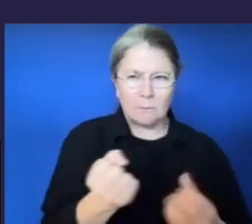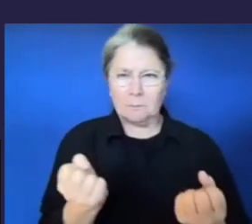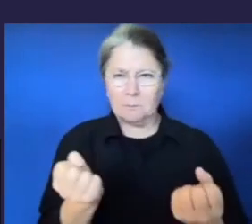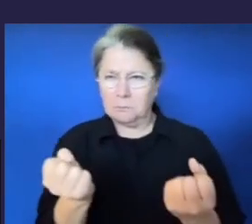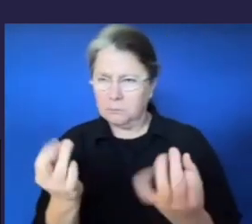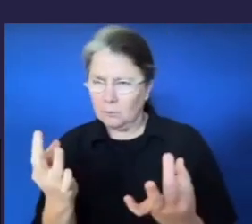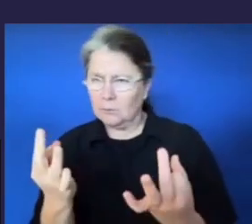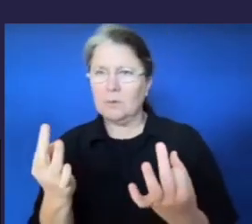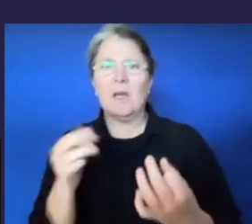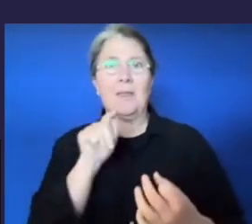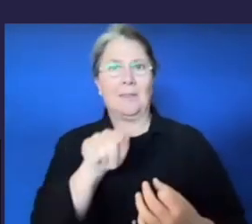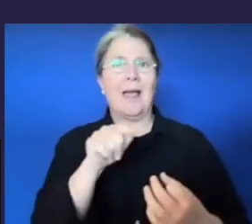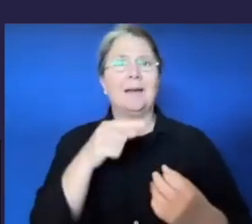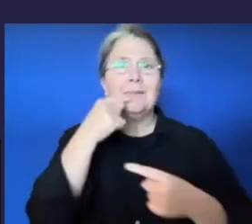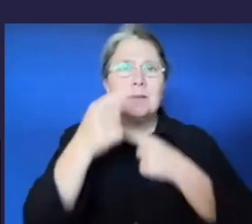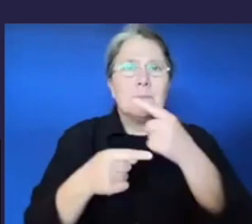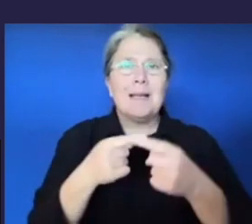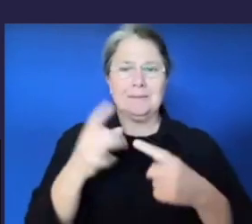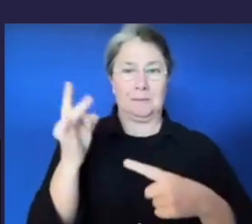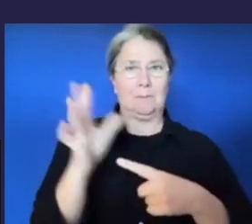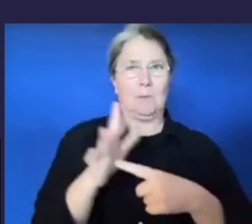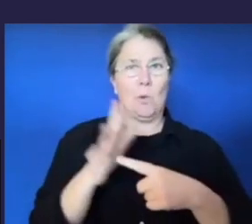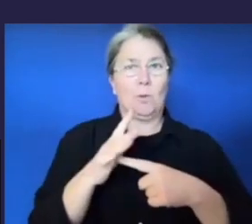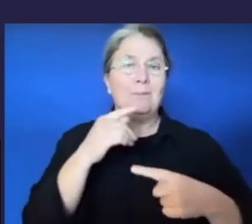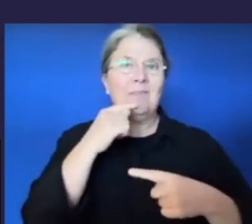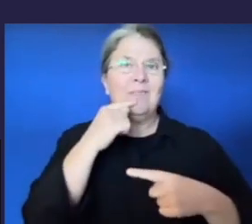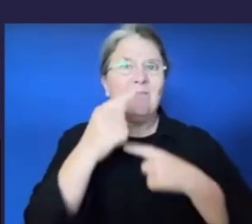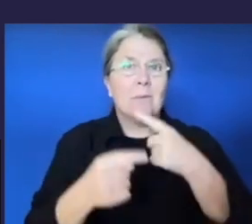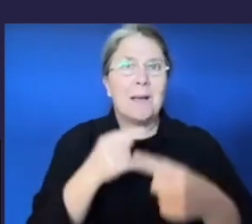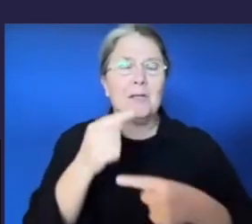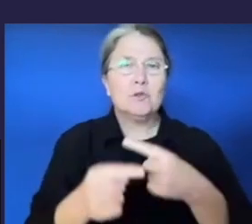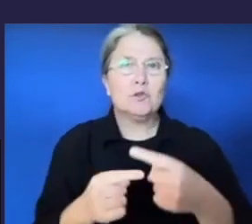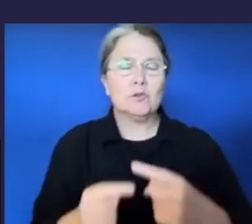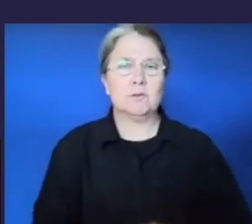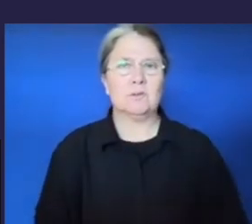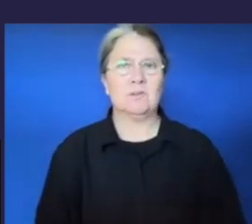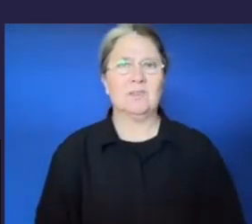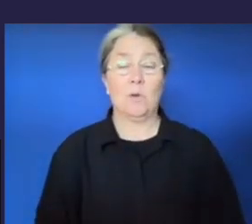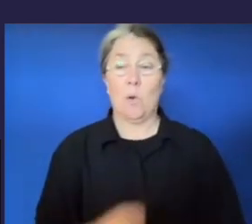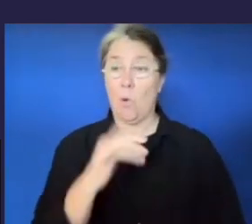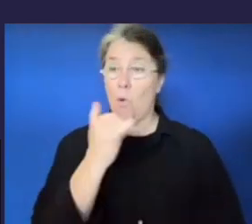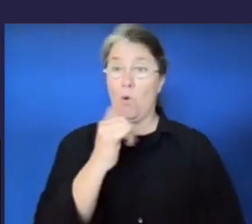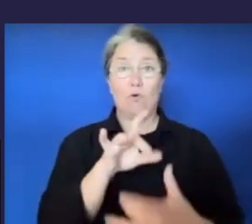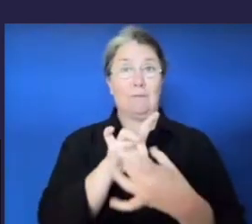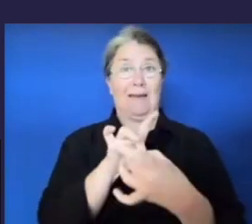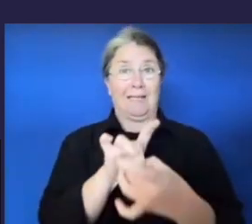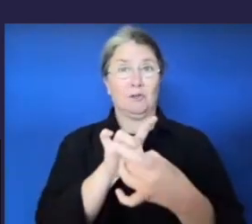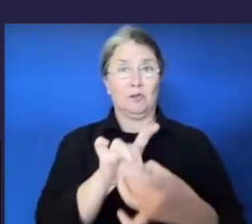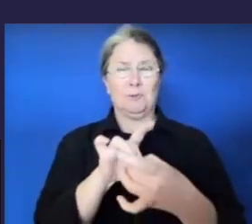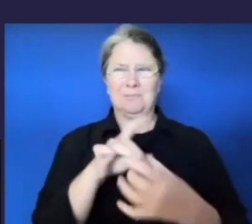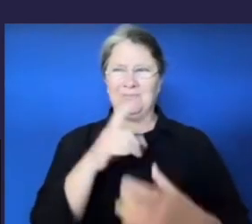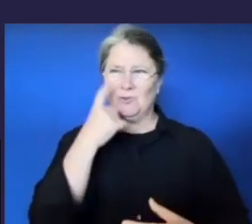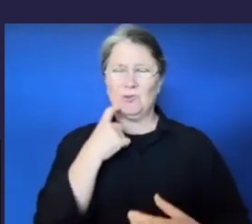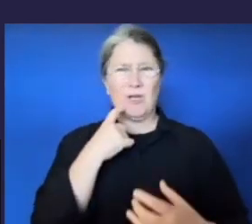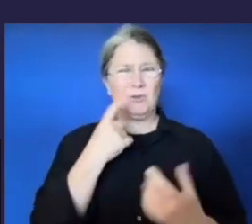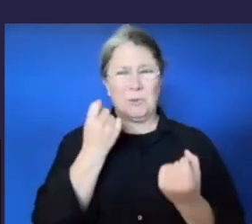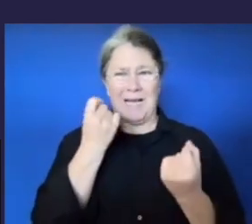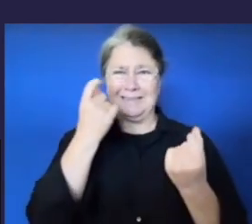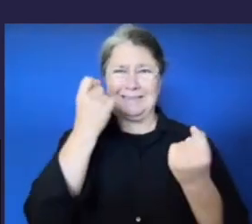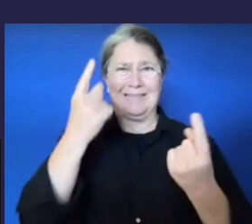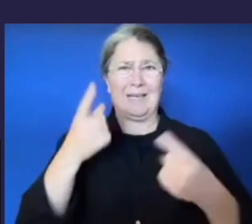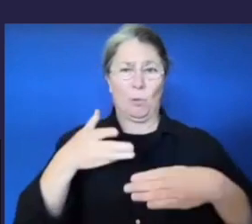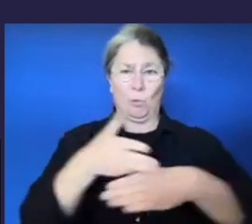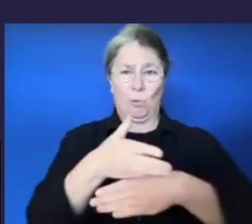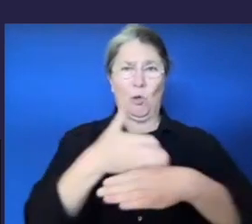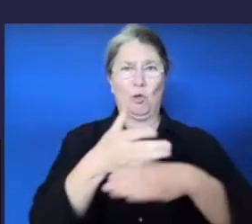status. Cliques and relationships. Relationship maps can be complicated to understand. It can be important, however,